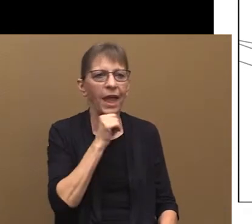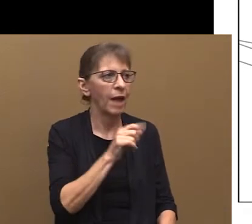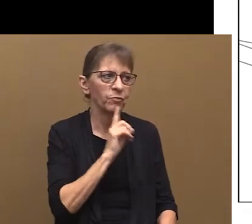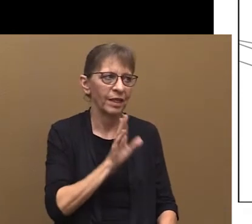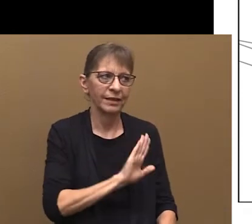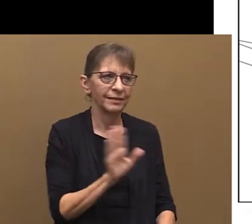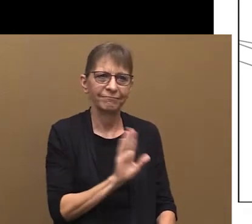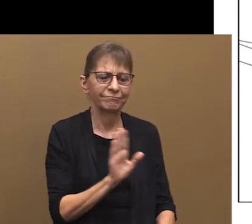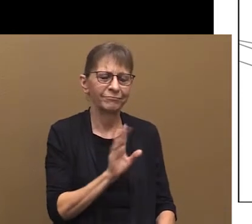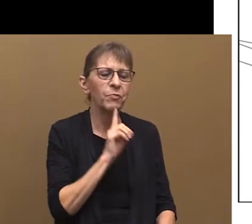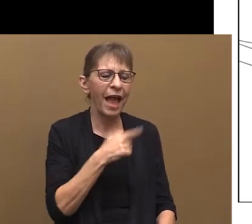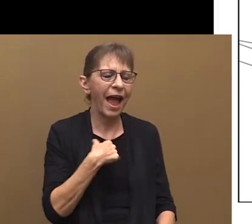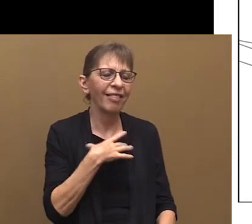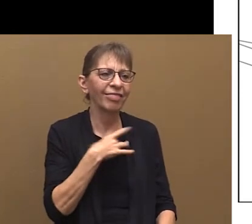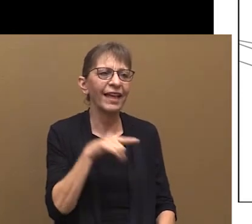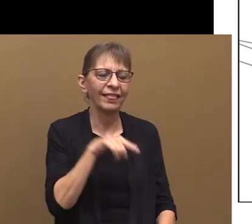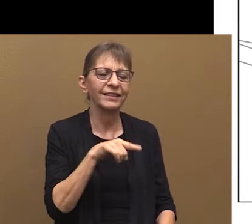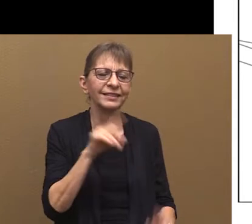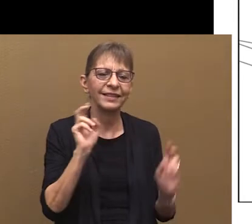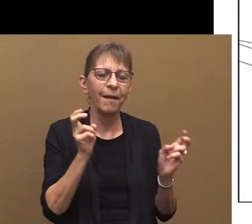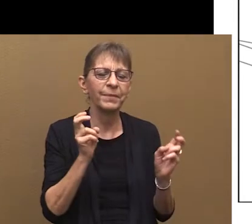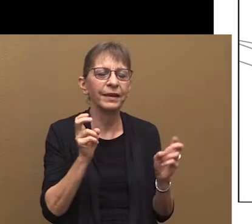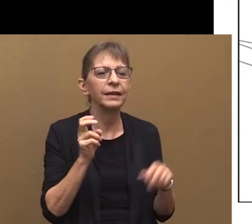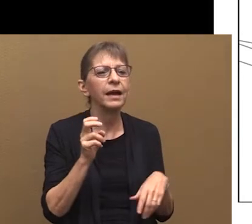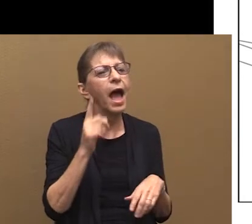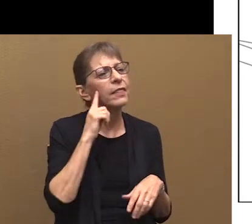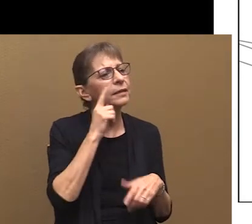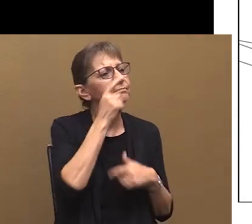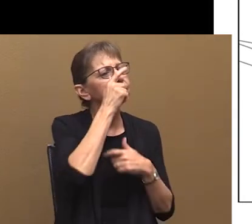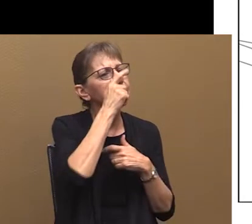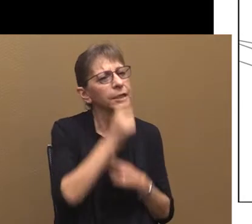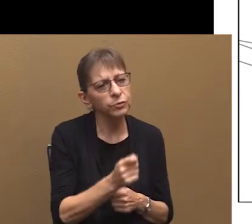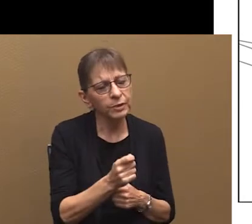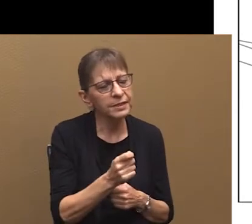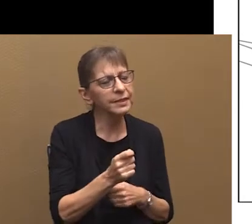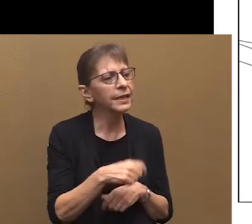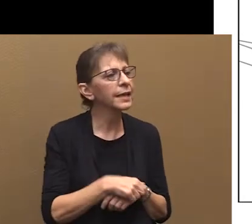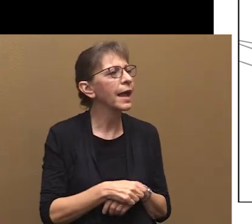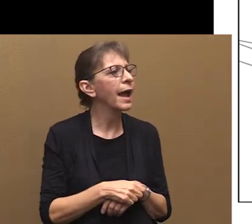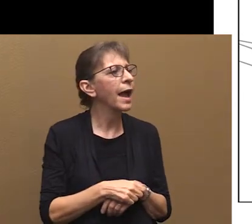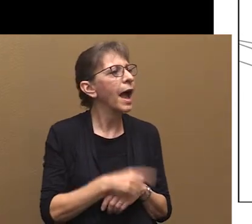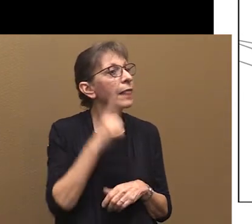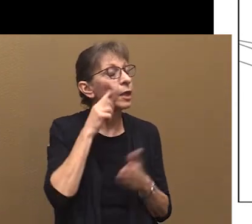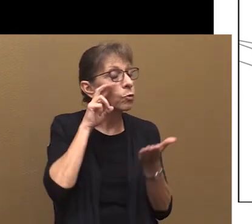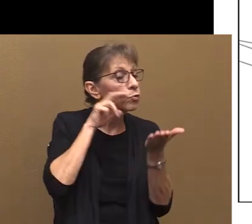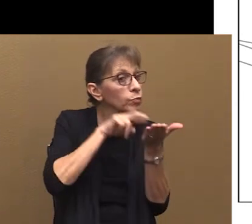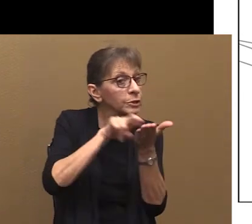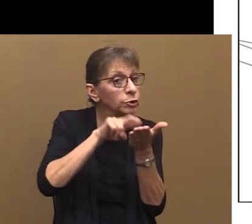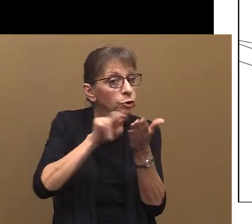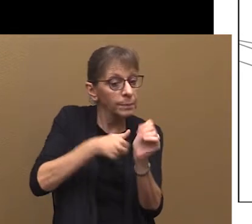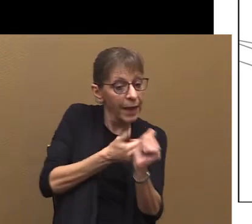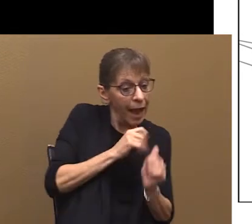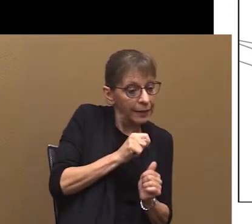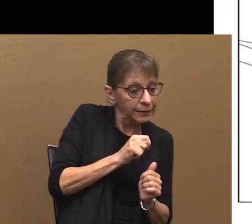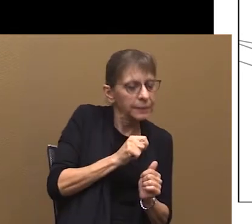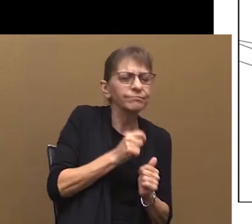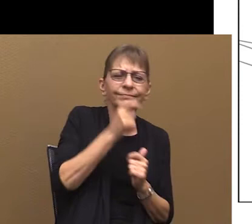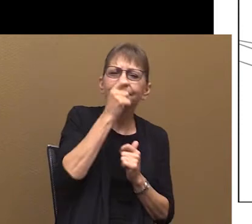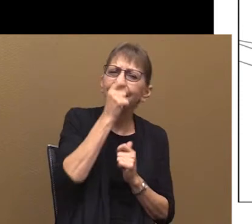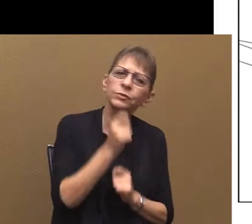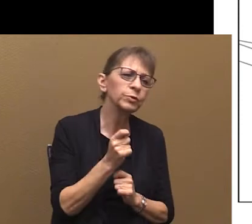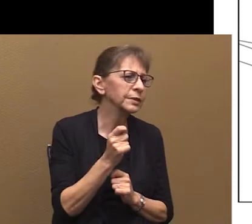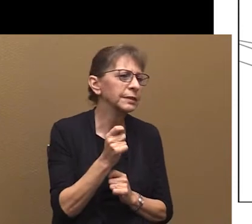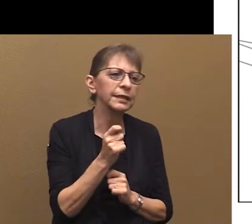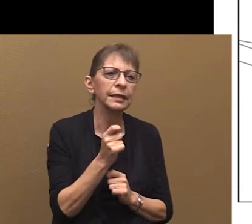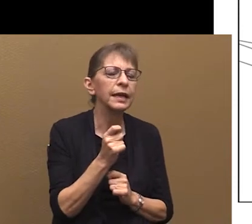really isn't. I really like this topic. I think it's interesting, and I think the research behind it is